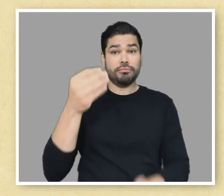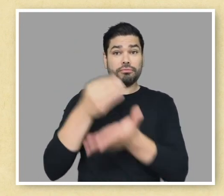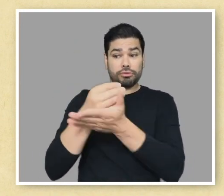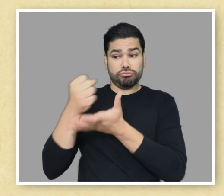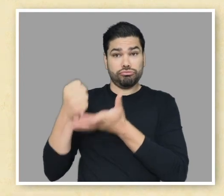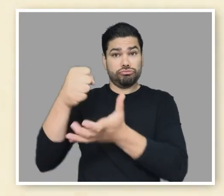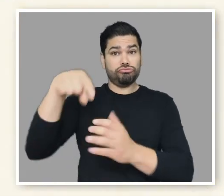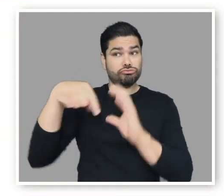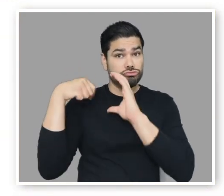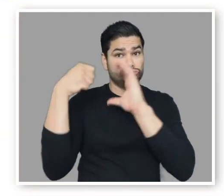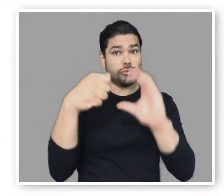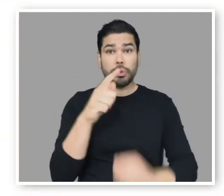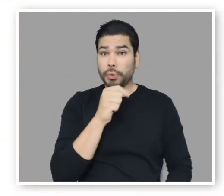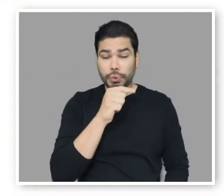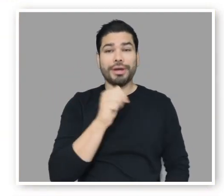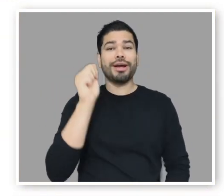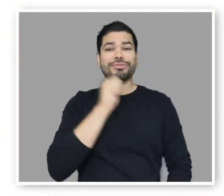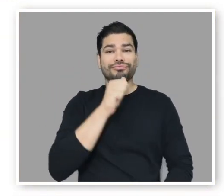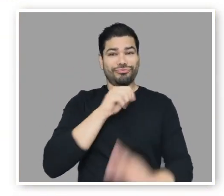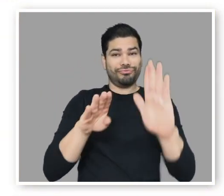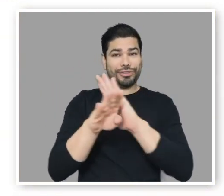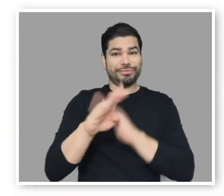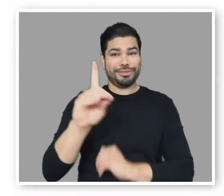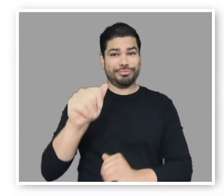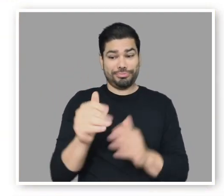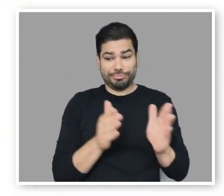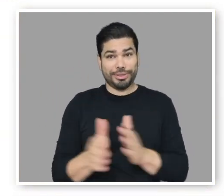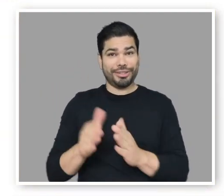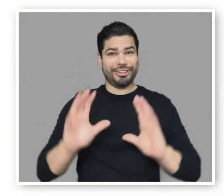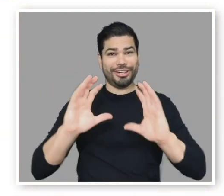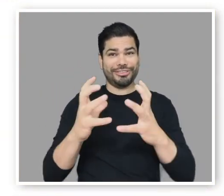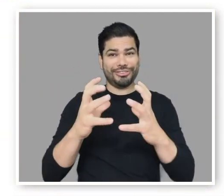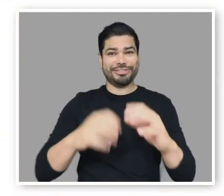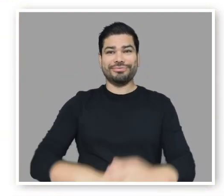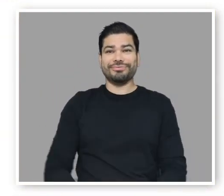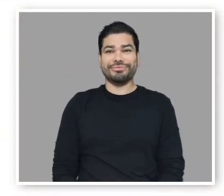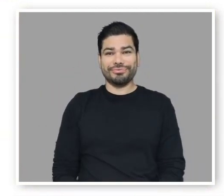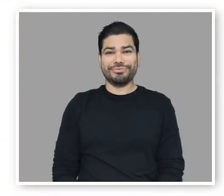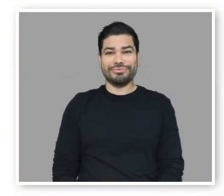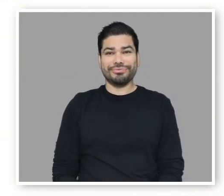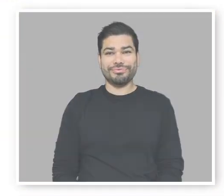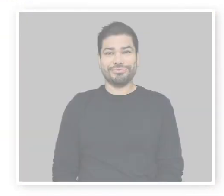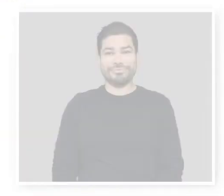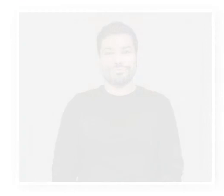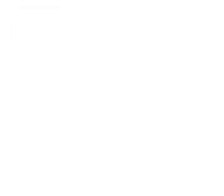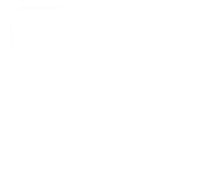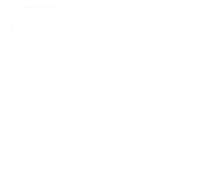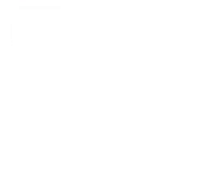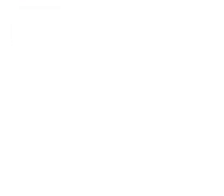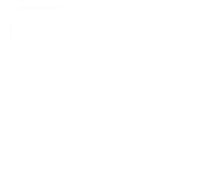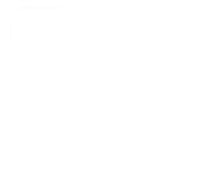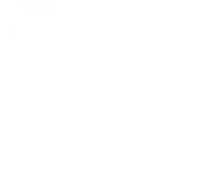800-922-1447. Funding for this video provided by the Arizona Developmental Disabilities Planning Council.